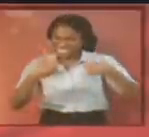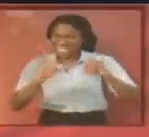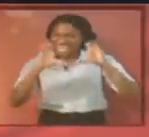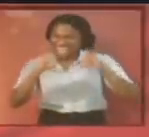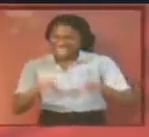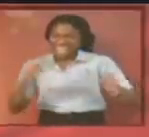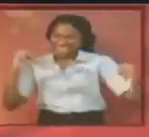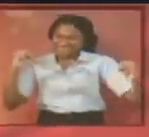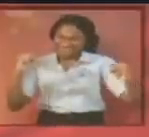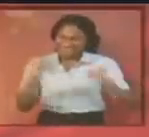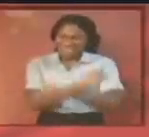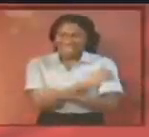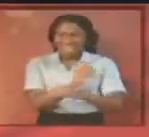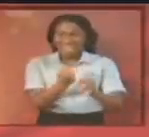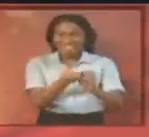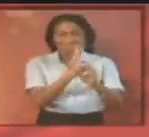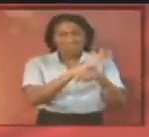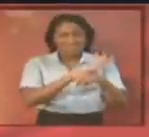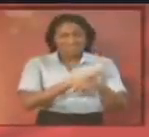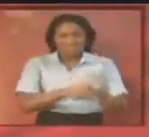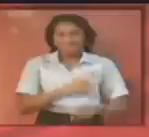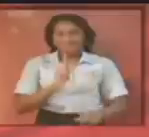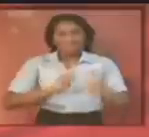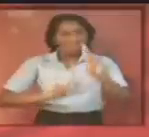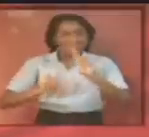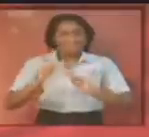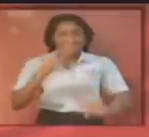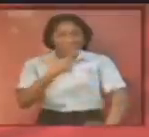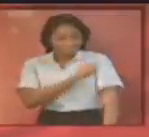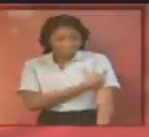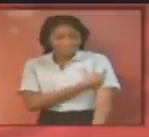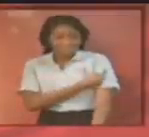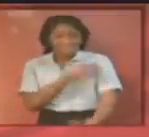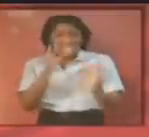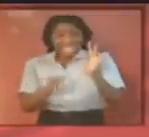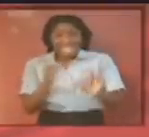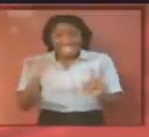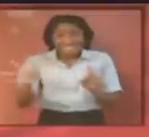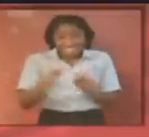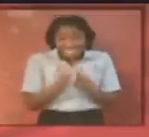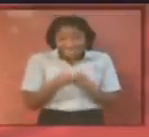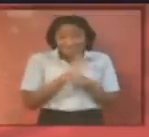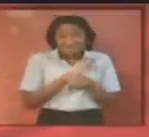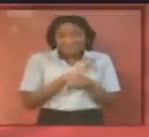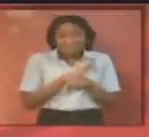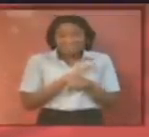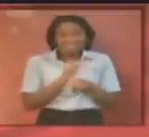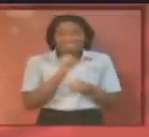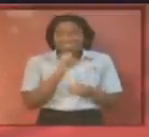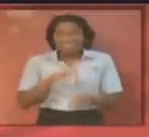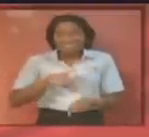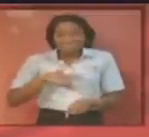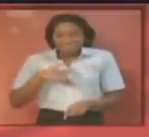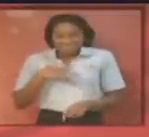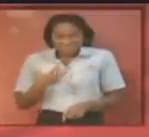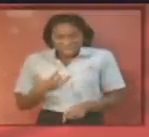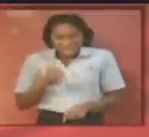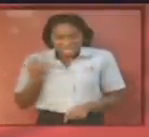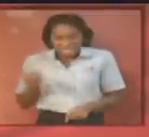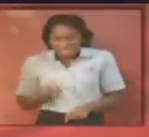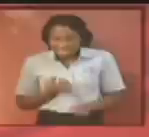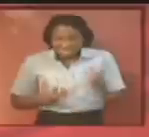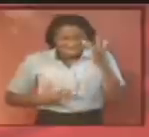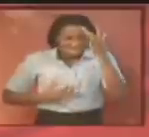severe disease, hospitalization, and death, even in the face of these variants. For example, in Manaus,